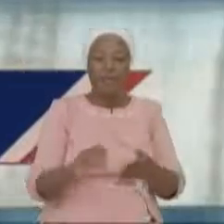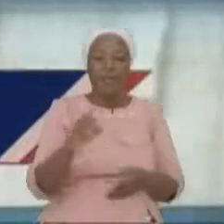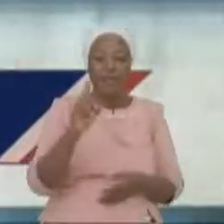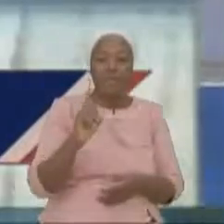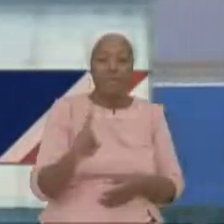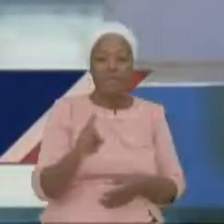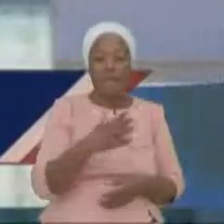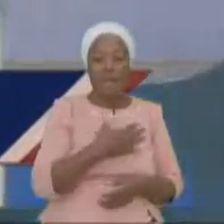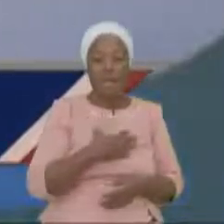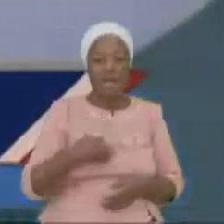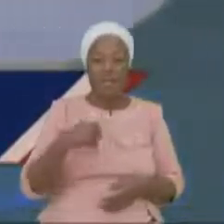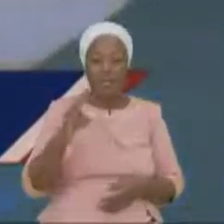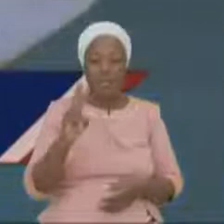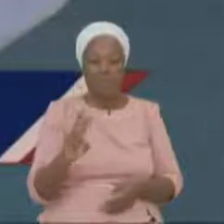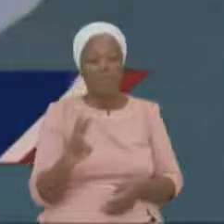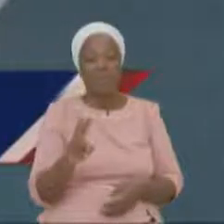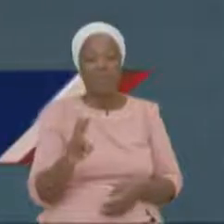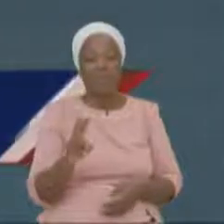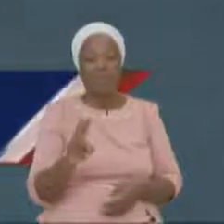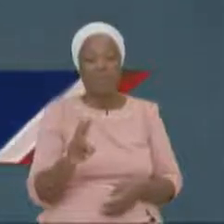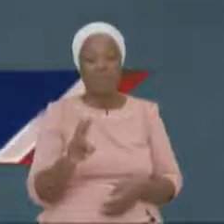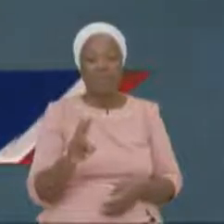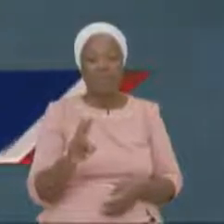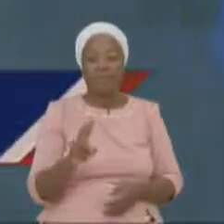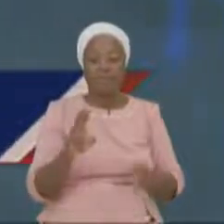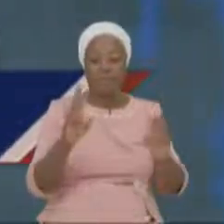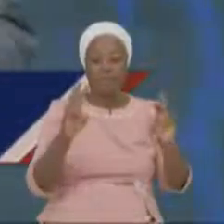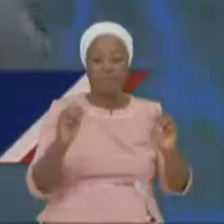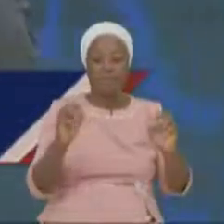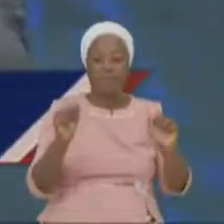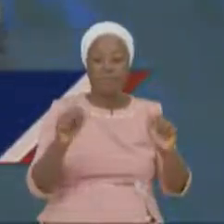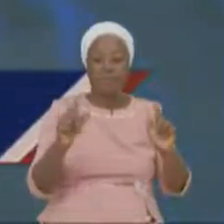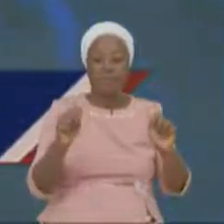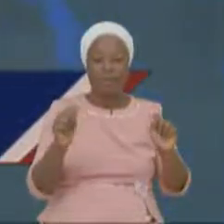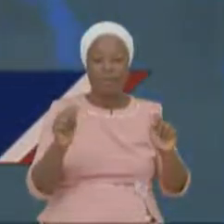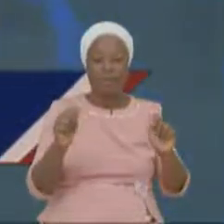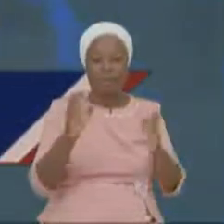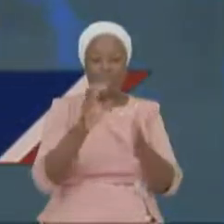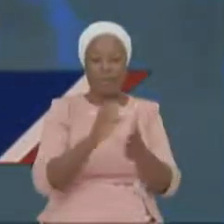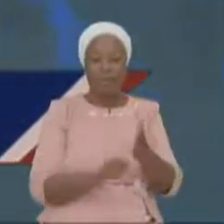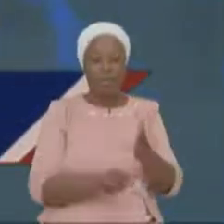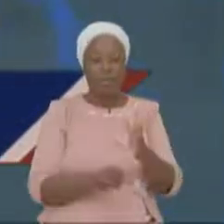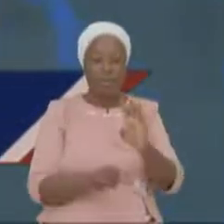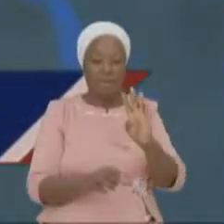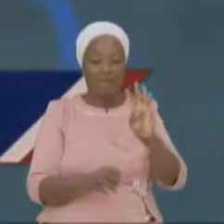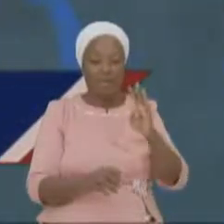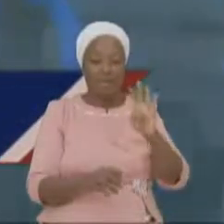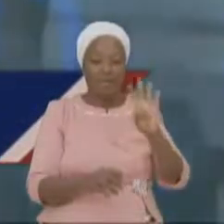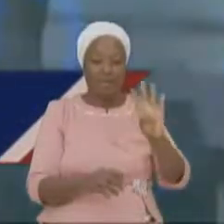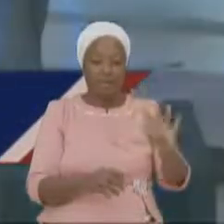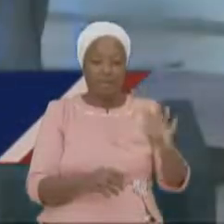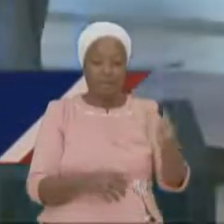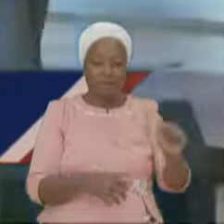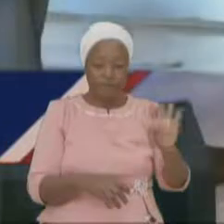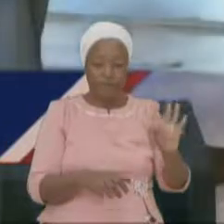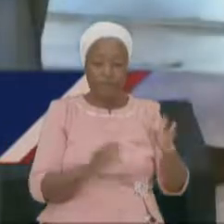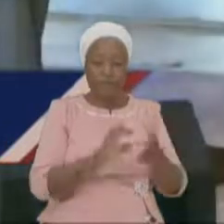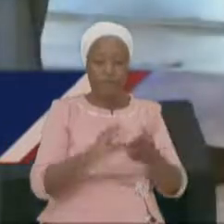1 and 2. Matthew chapter 14, verse 1. At that